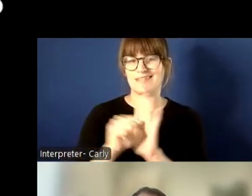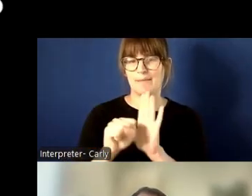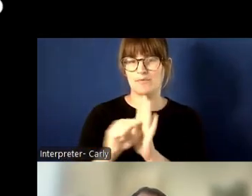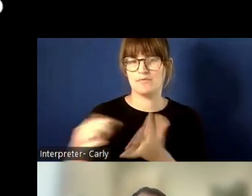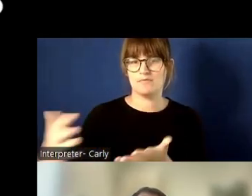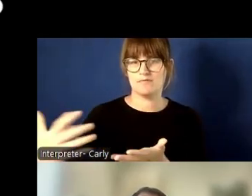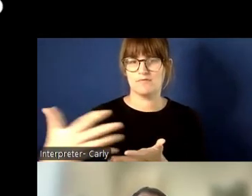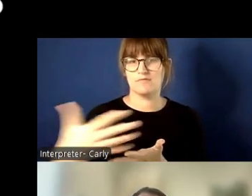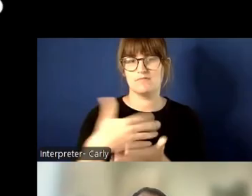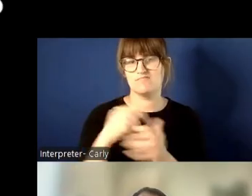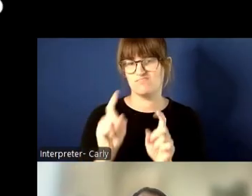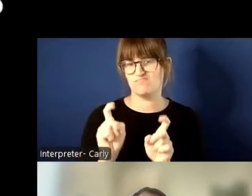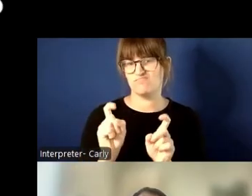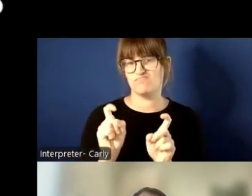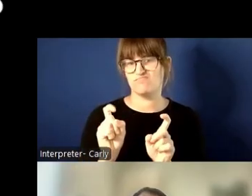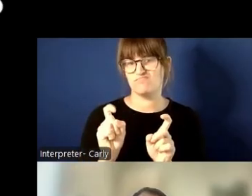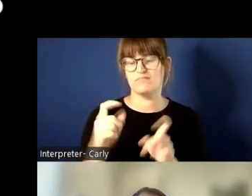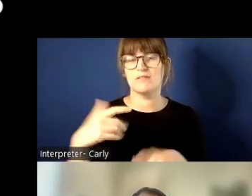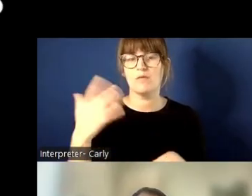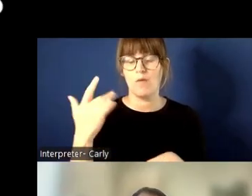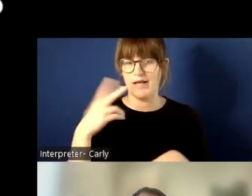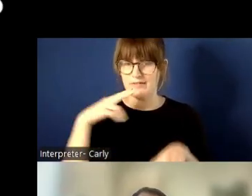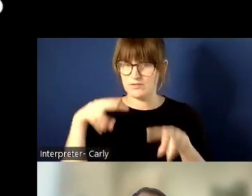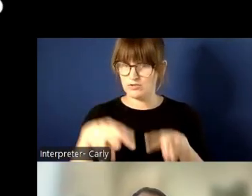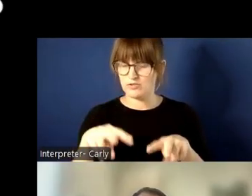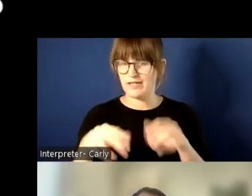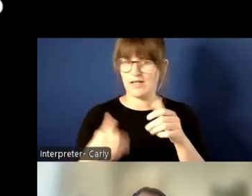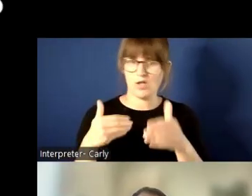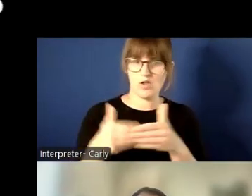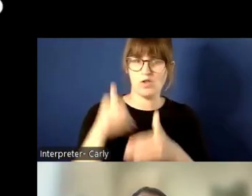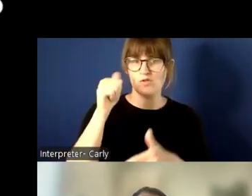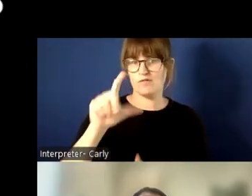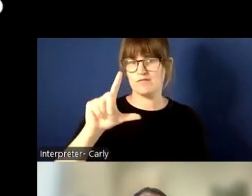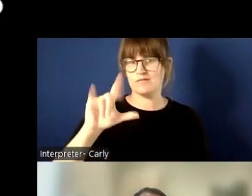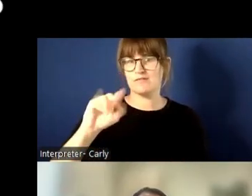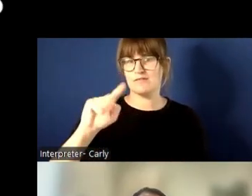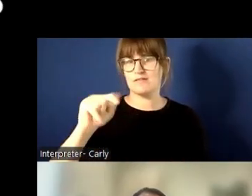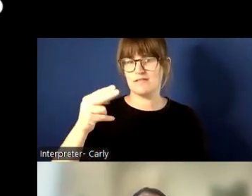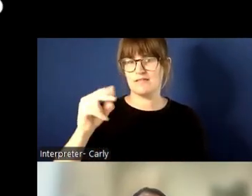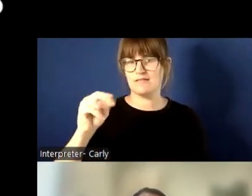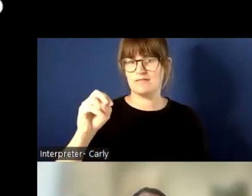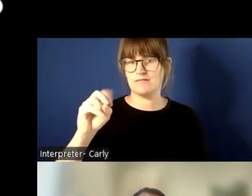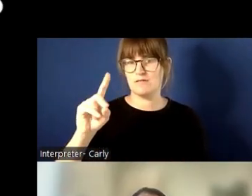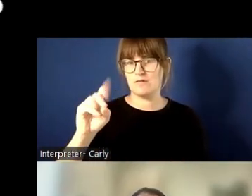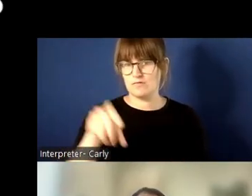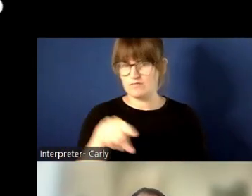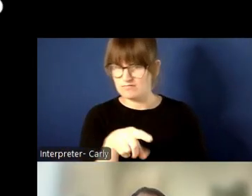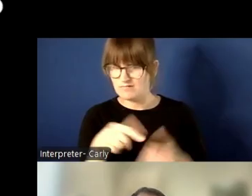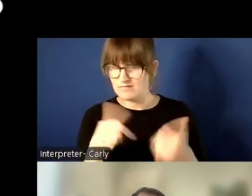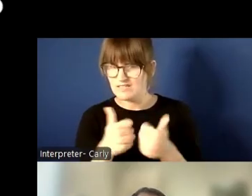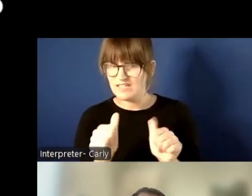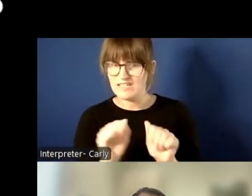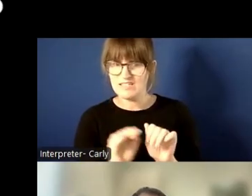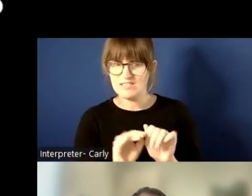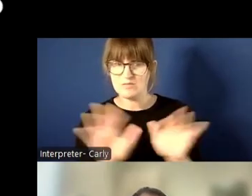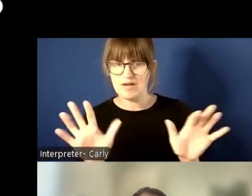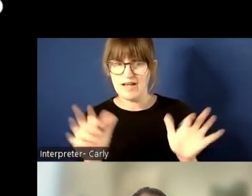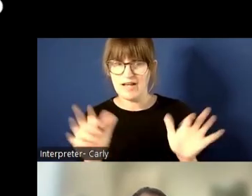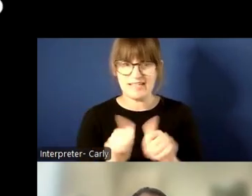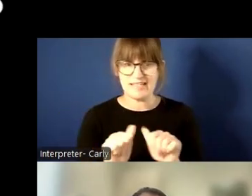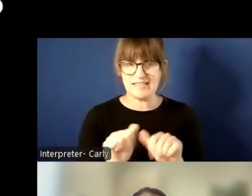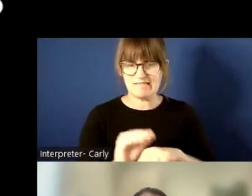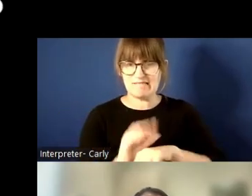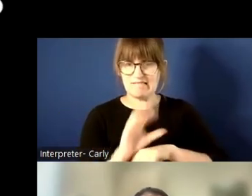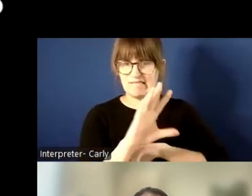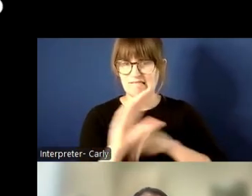doing there is you're looking at the lymph node that would be closest to your diagnosed skin cancer, and you're seeing is there any sort of spread of the skin cancer to that lymph